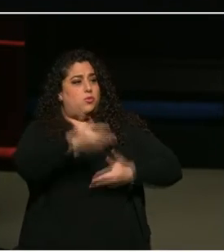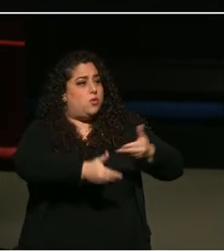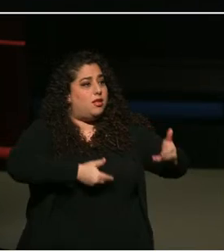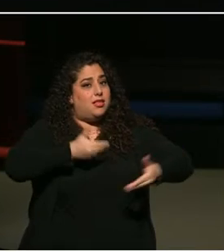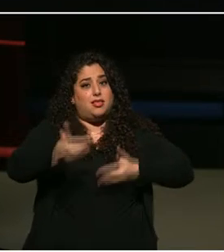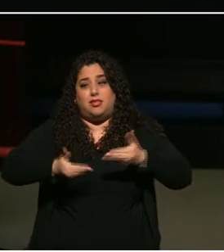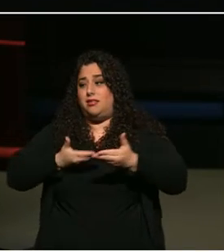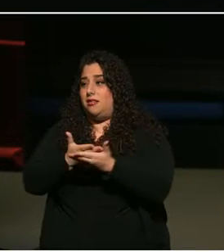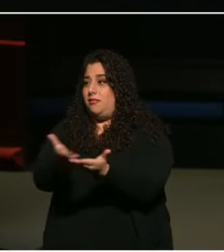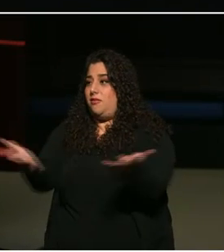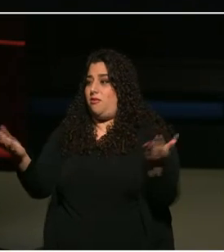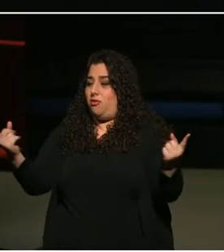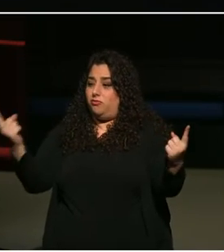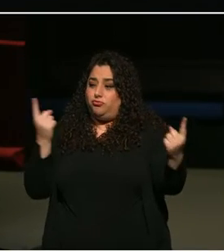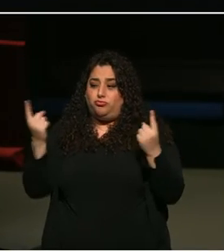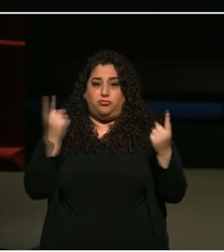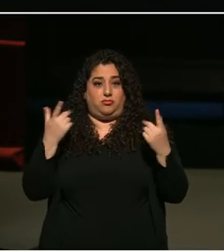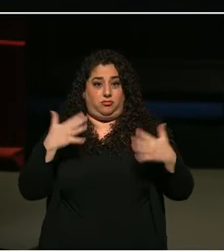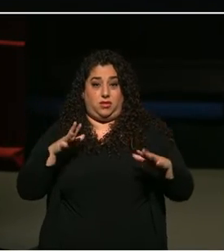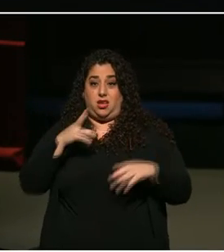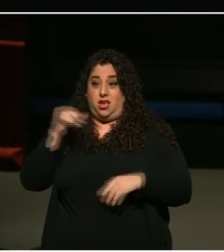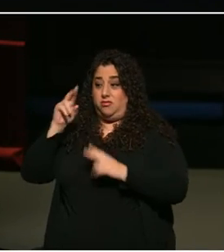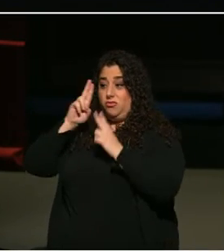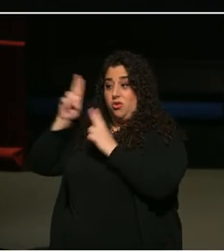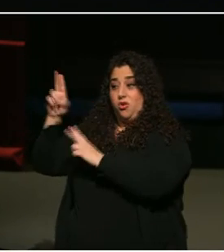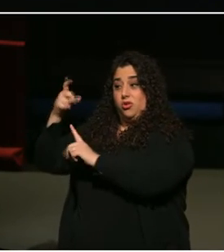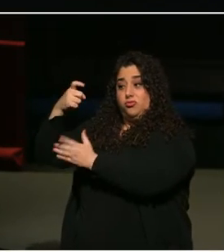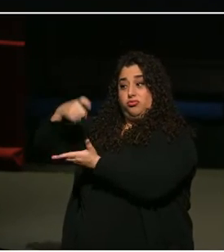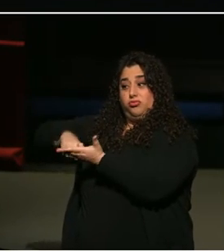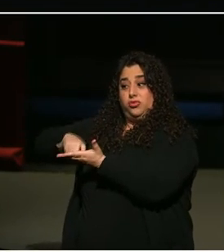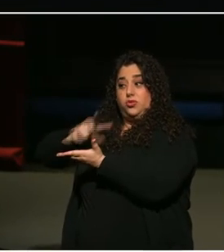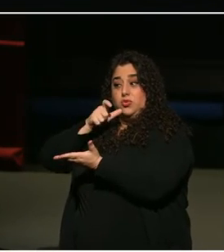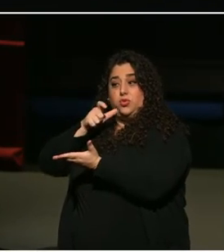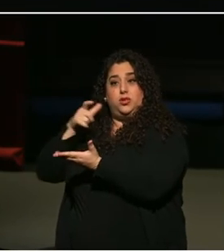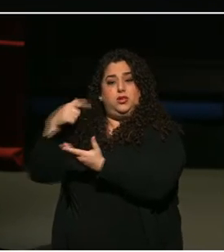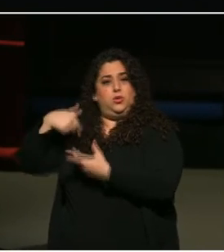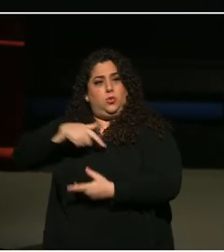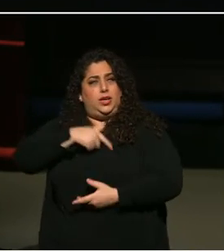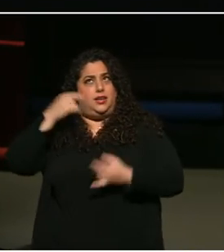to reflect with our guest of honor, Sacheen Littlefeather.